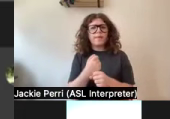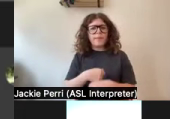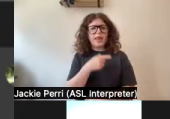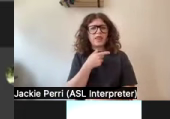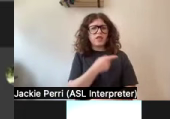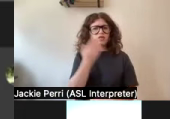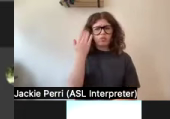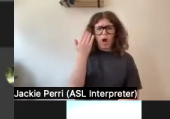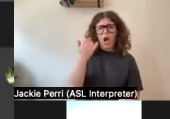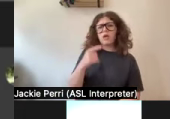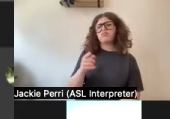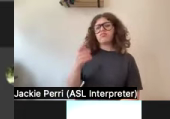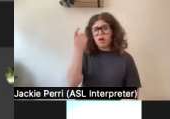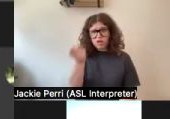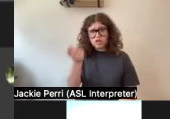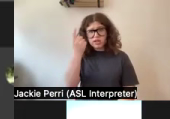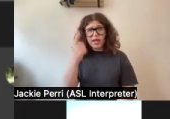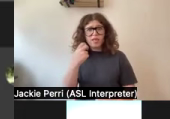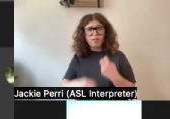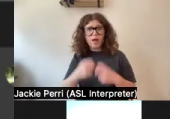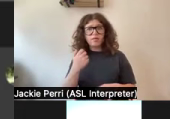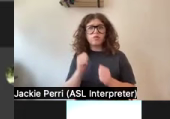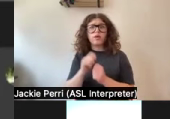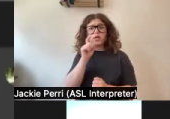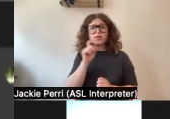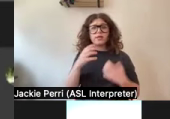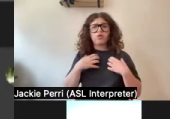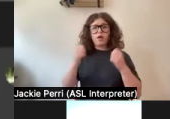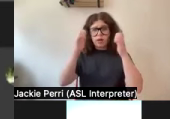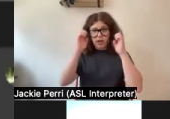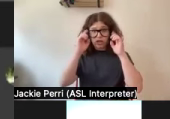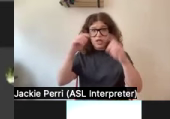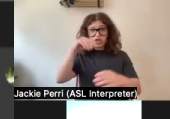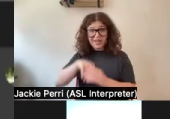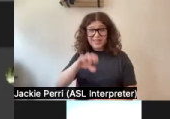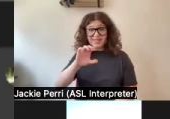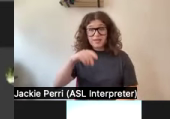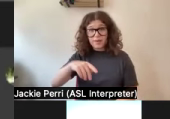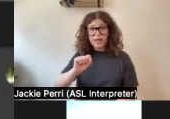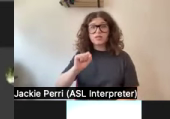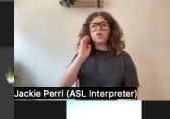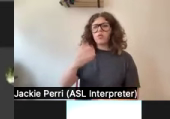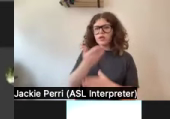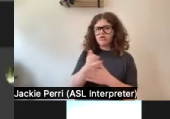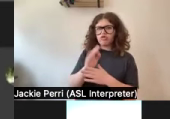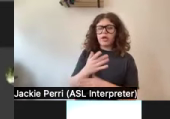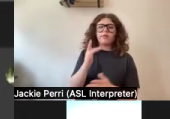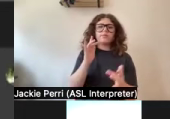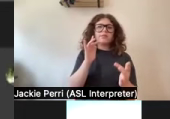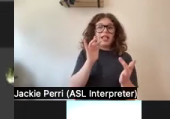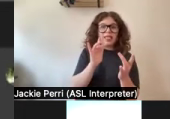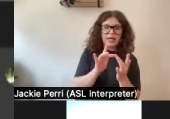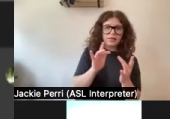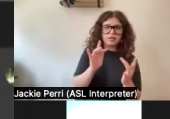of sexual health education in CPS. We will share with you a link to the policy. The policy is translated into English